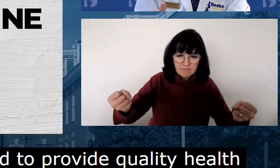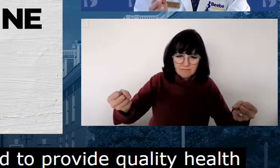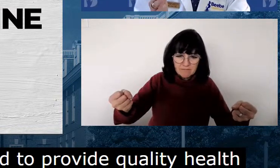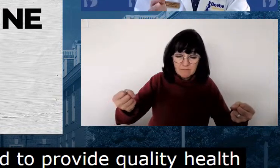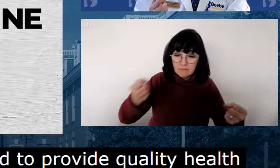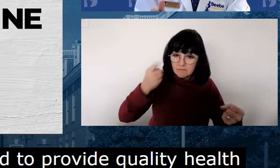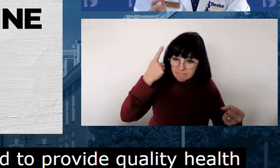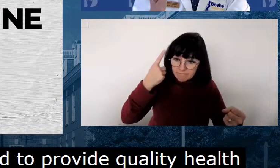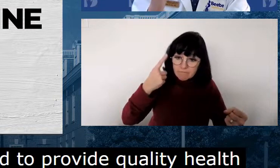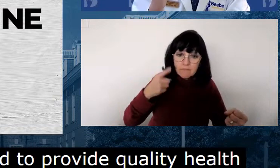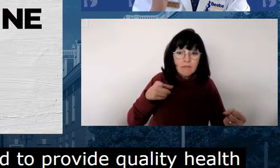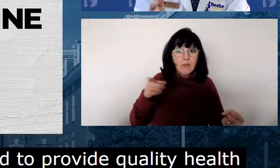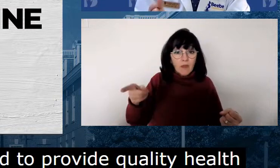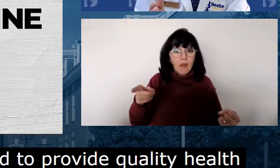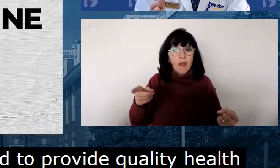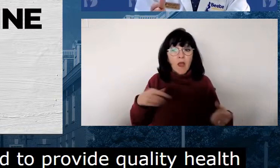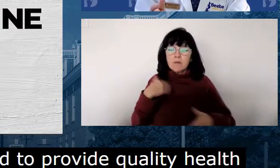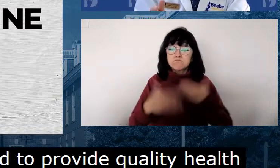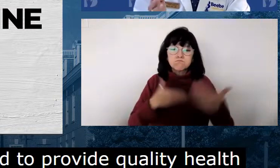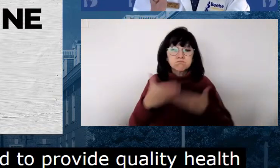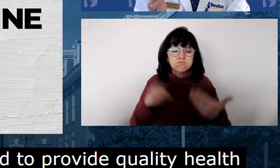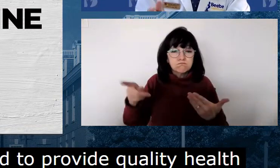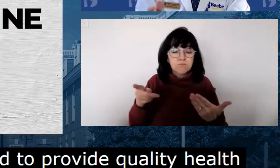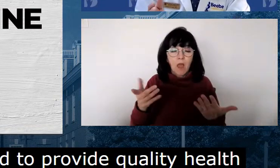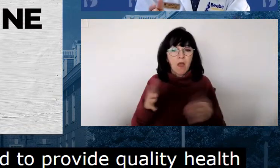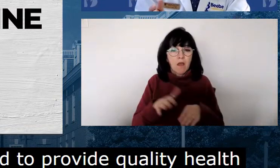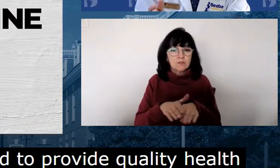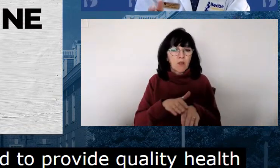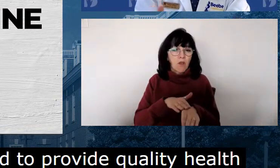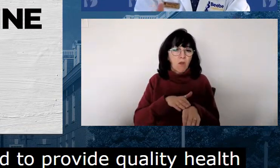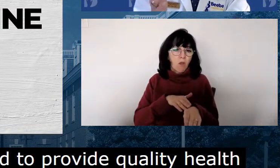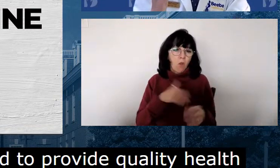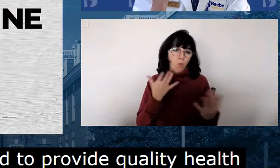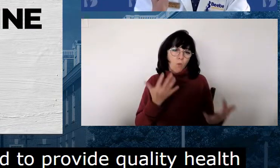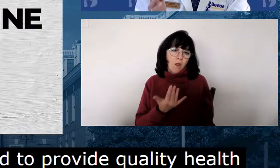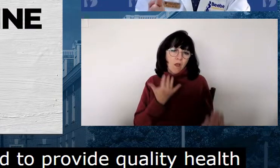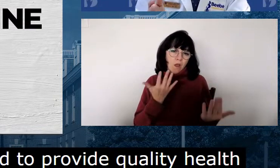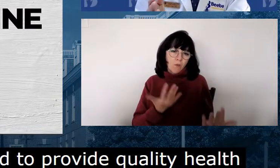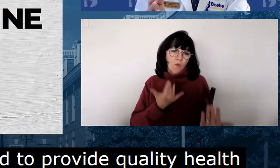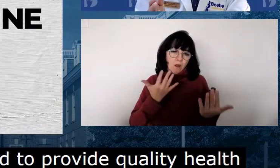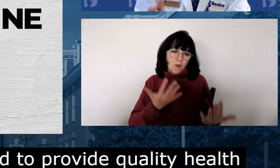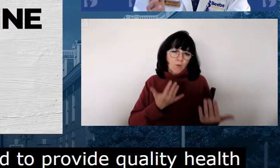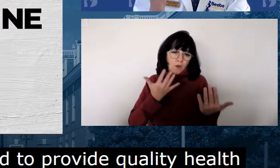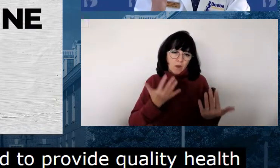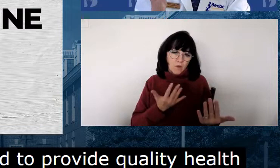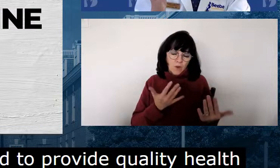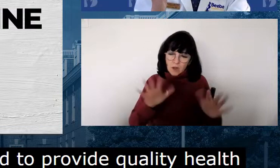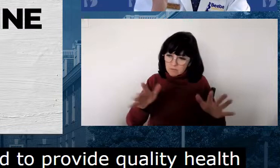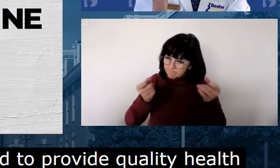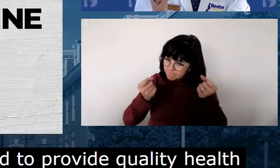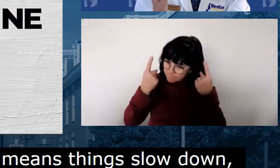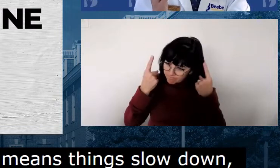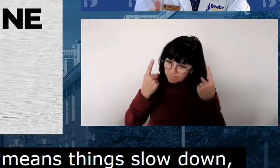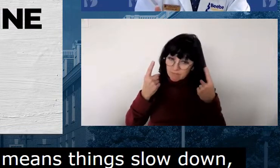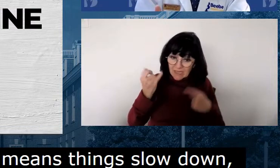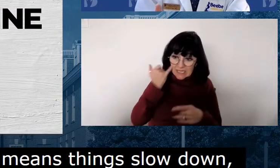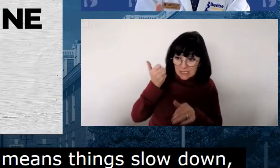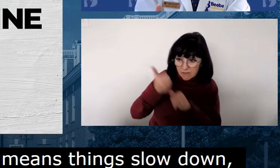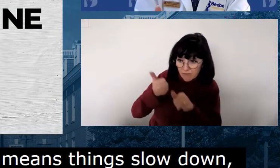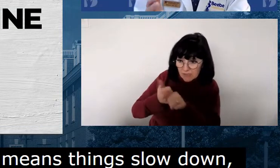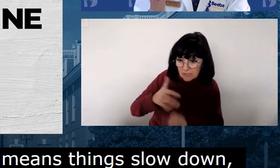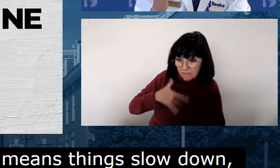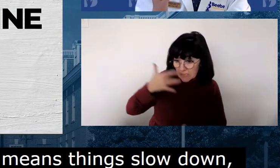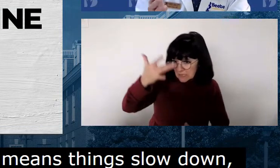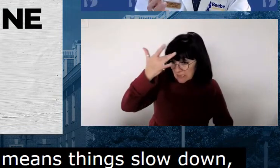However, please know that go get seen by your doctor if you feel sick. Make sure that you take your